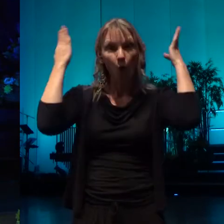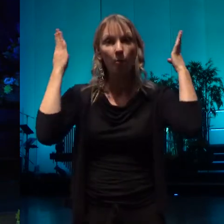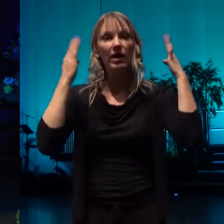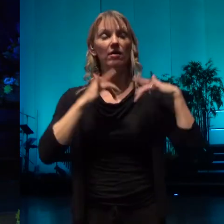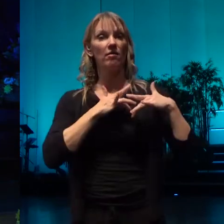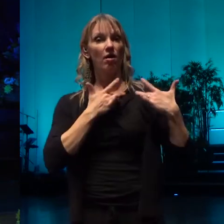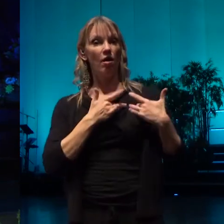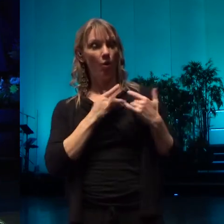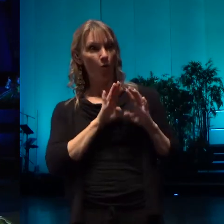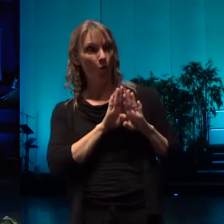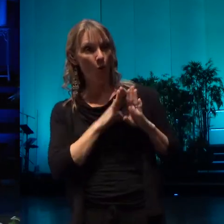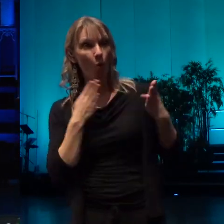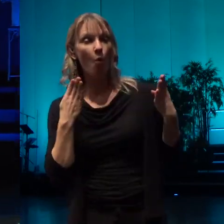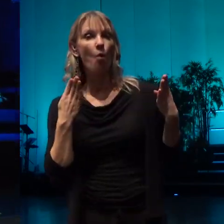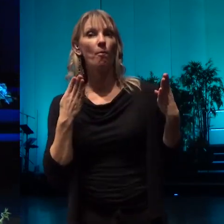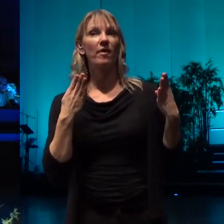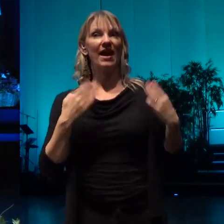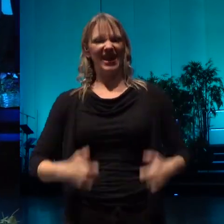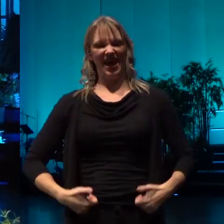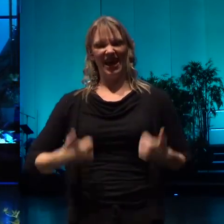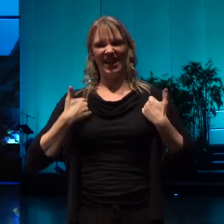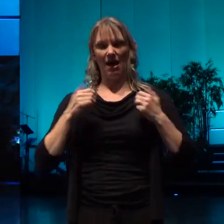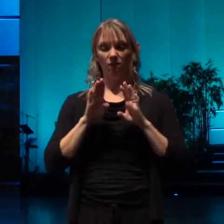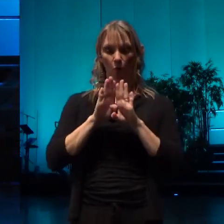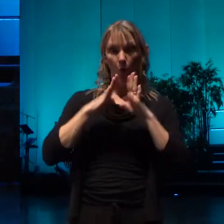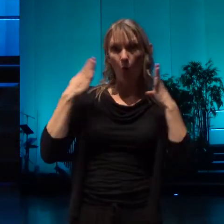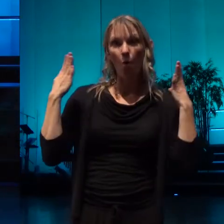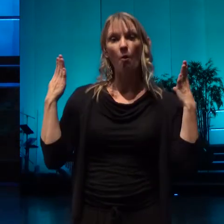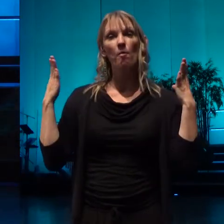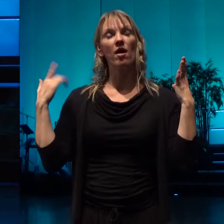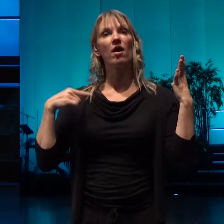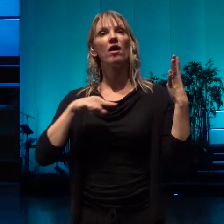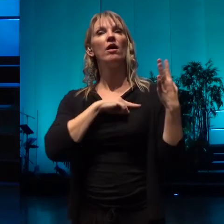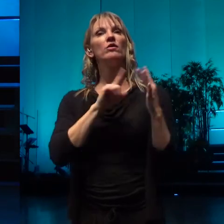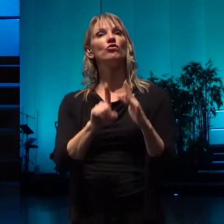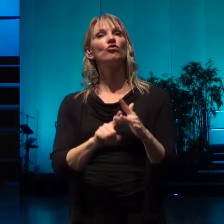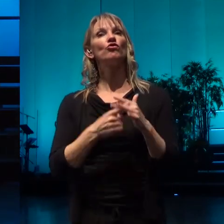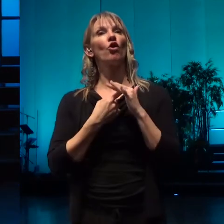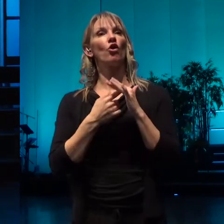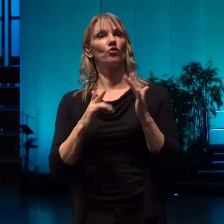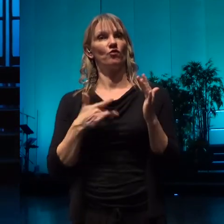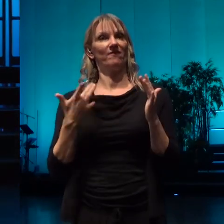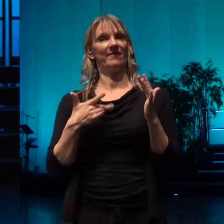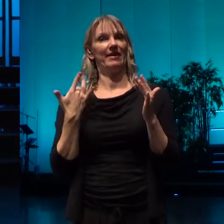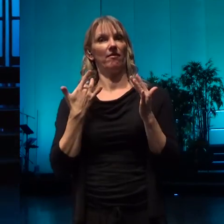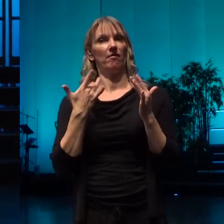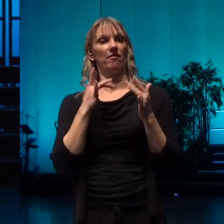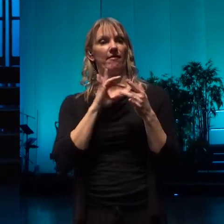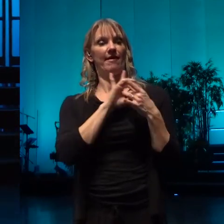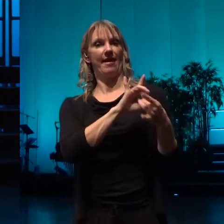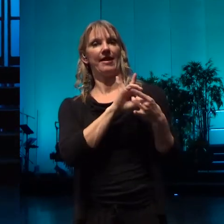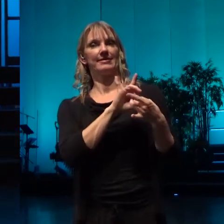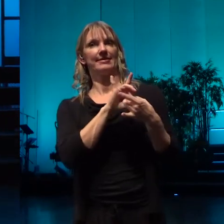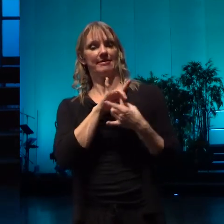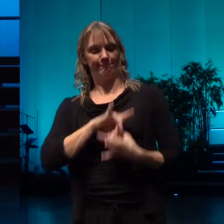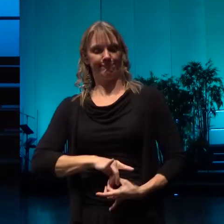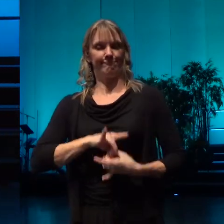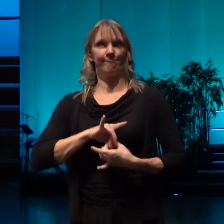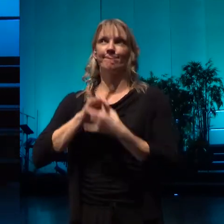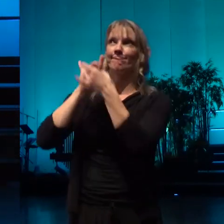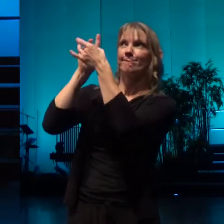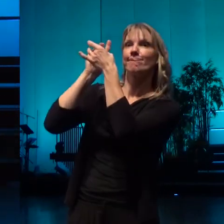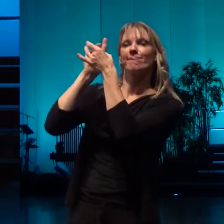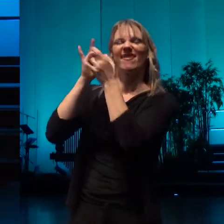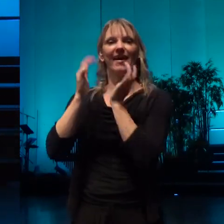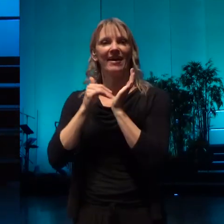our hearts, open our lives a little bit, we begin to feel our connection again. Yes,